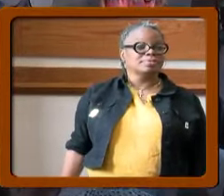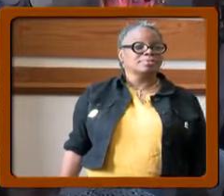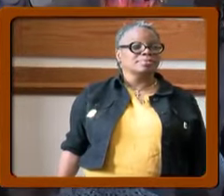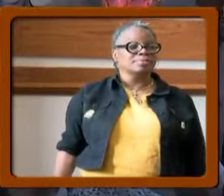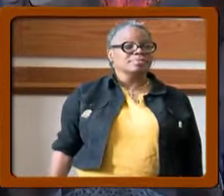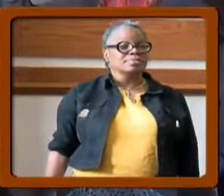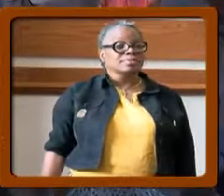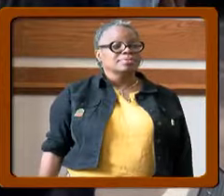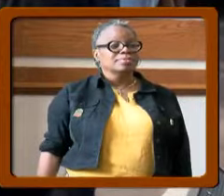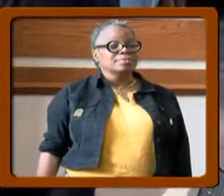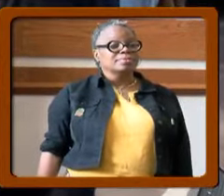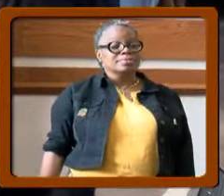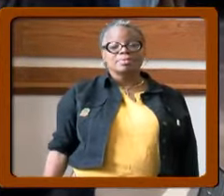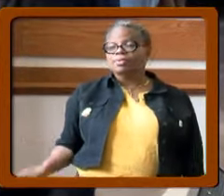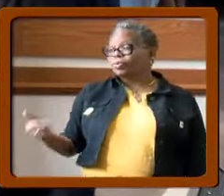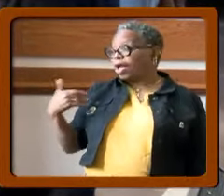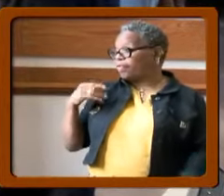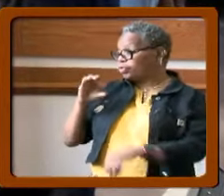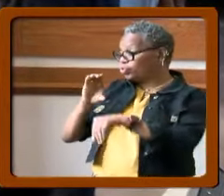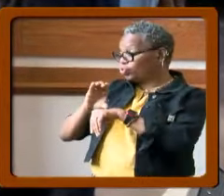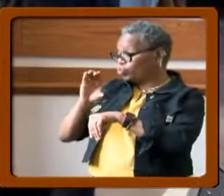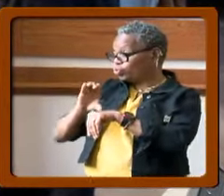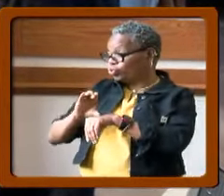Turn to that neighbor again. Ask him, do you have a church home?